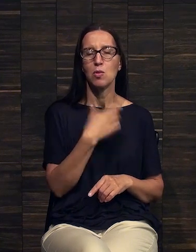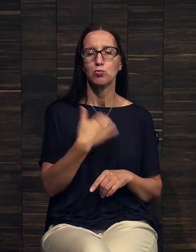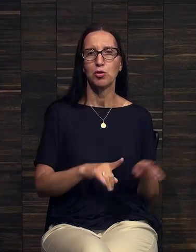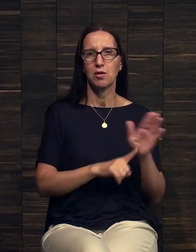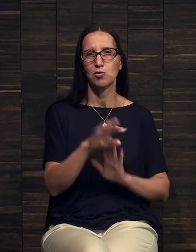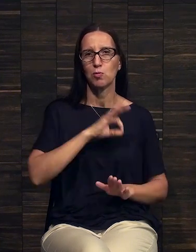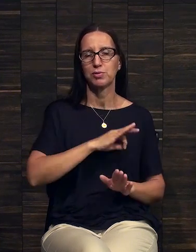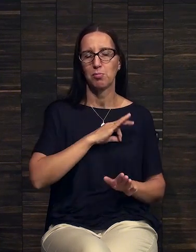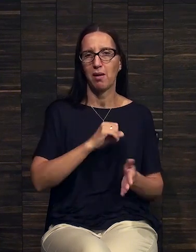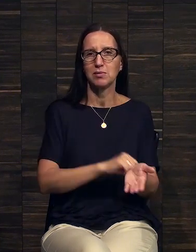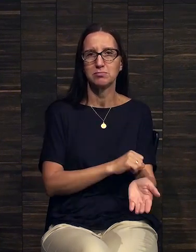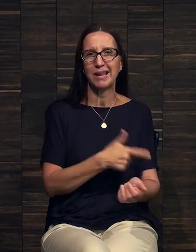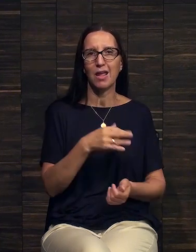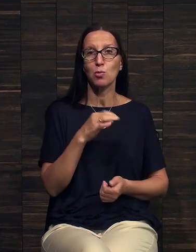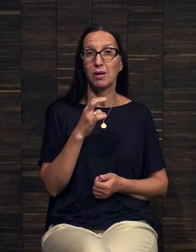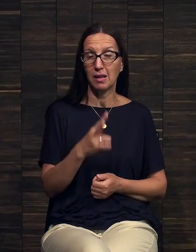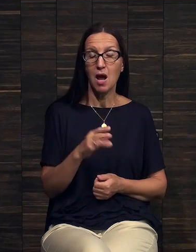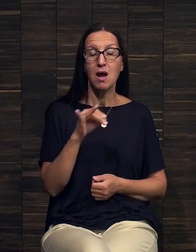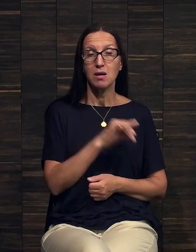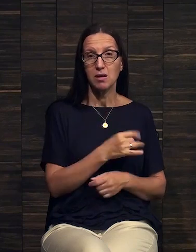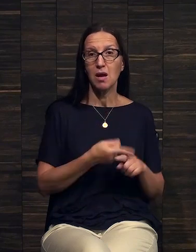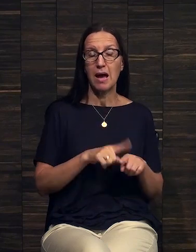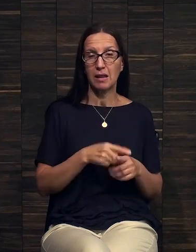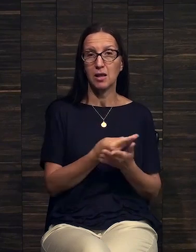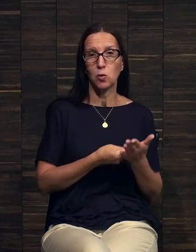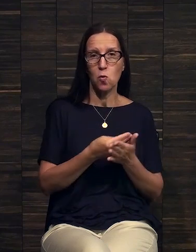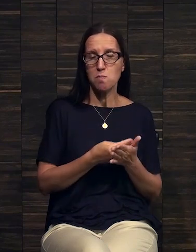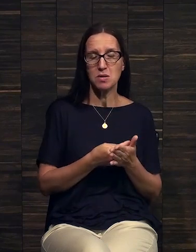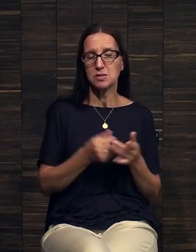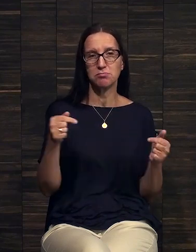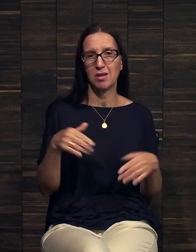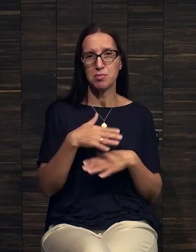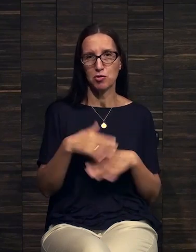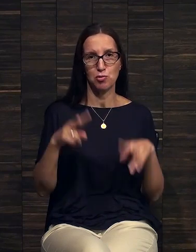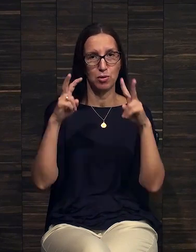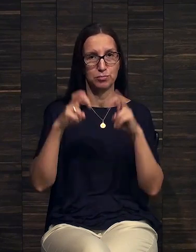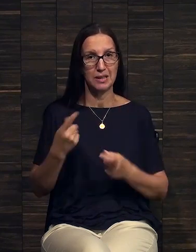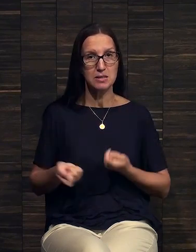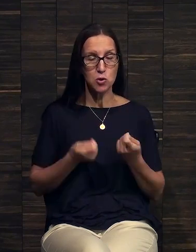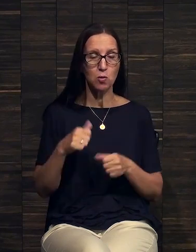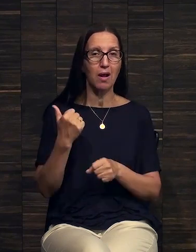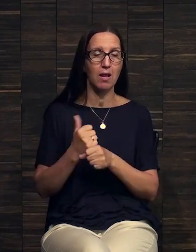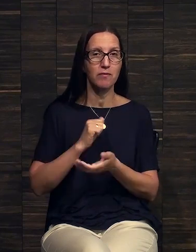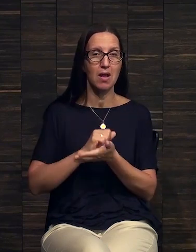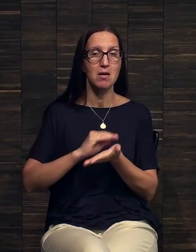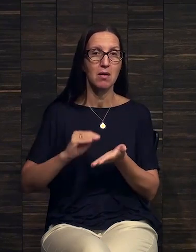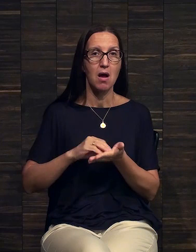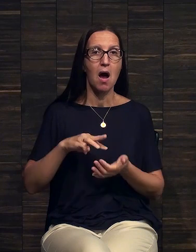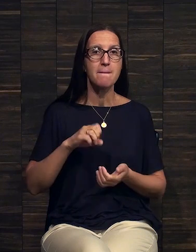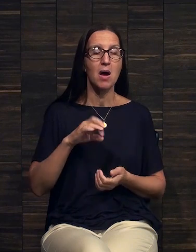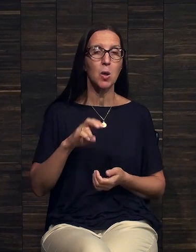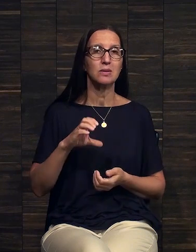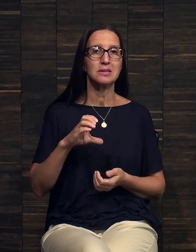to abuse heroin, to take heroin, and these comics could not undergo censorship. And